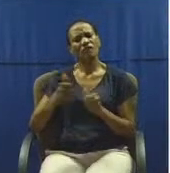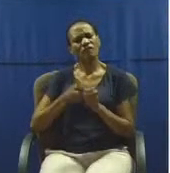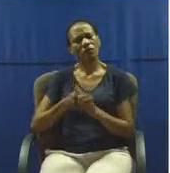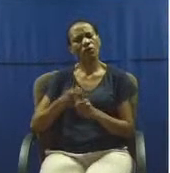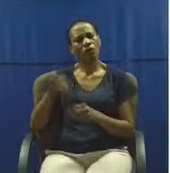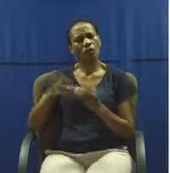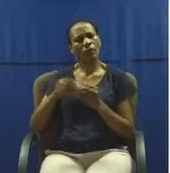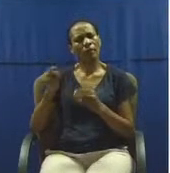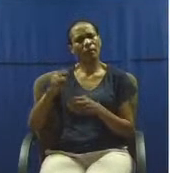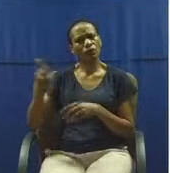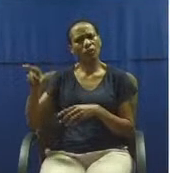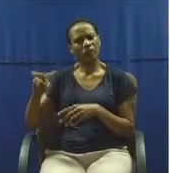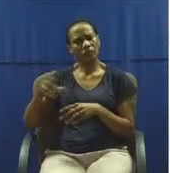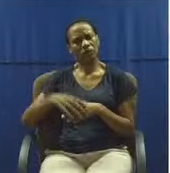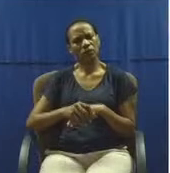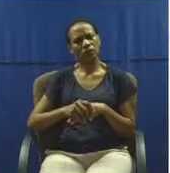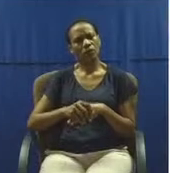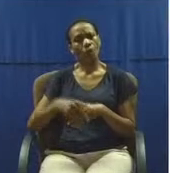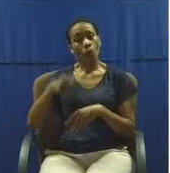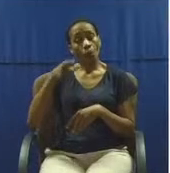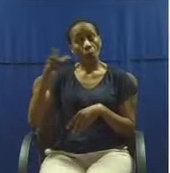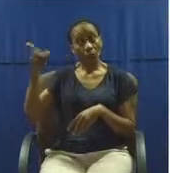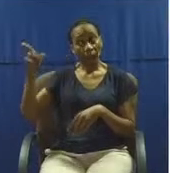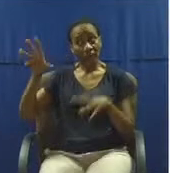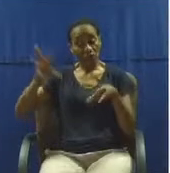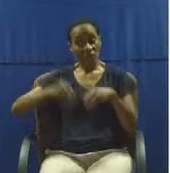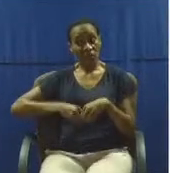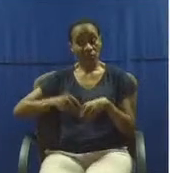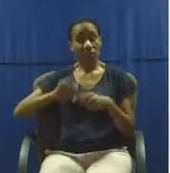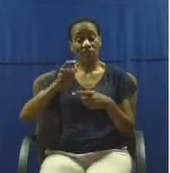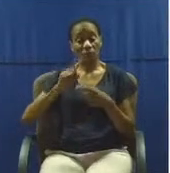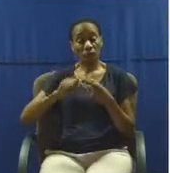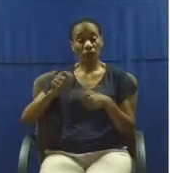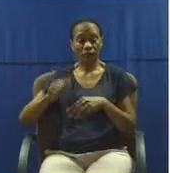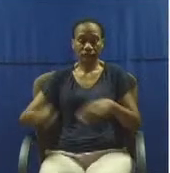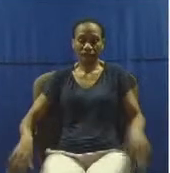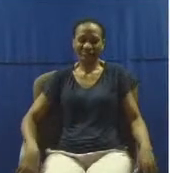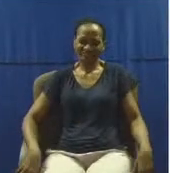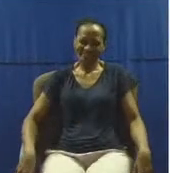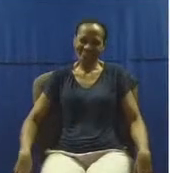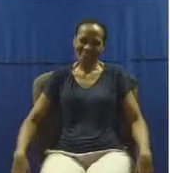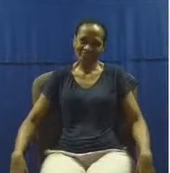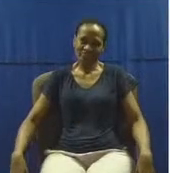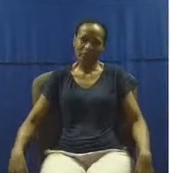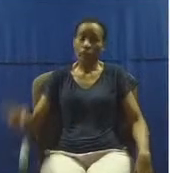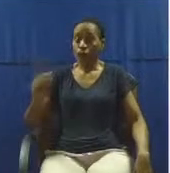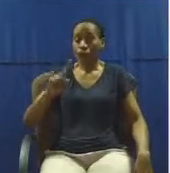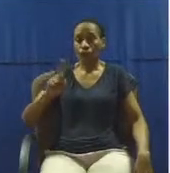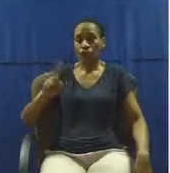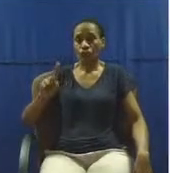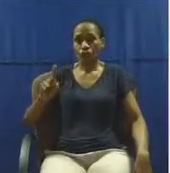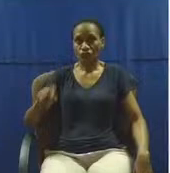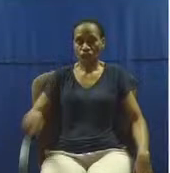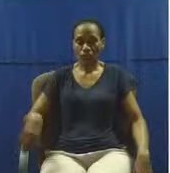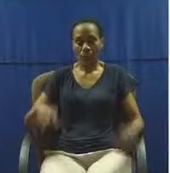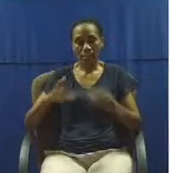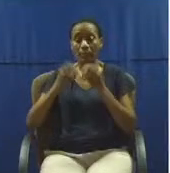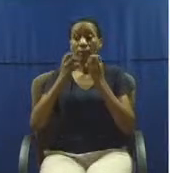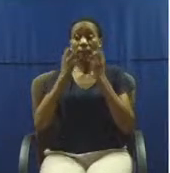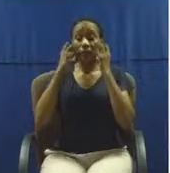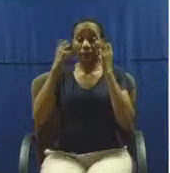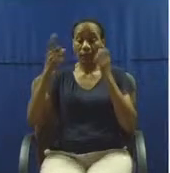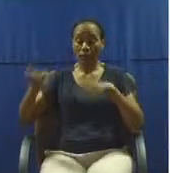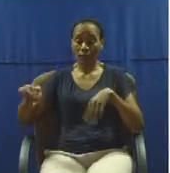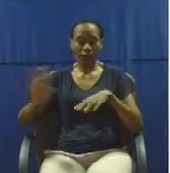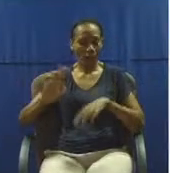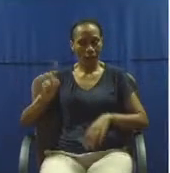even recognized him and accepted his input. Which rule is that? No, no, no. Honorable Malema.